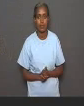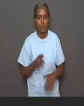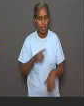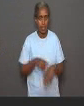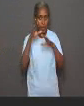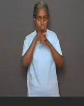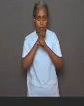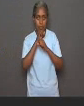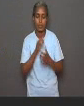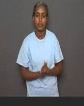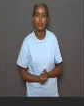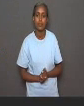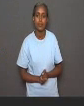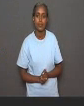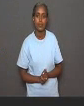Time's up.